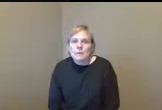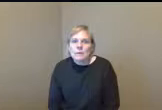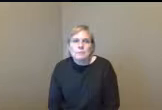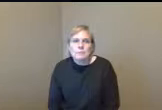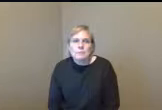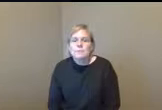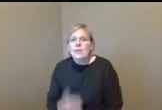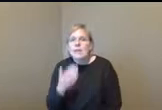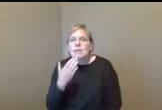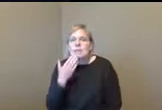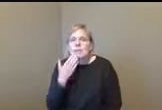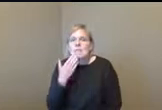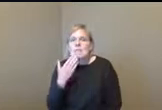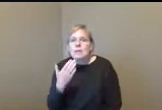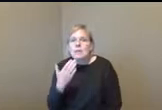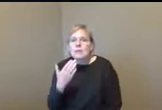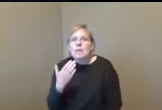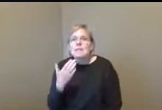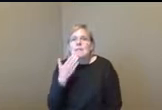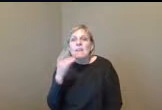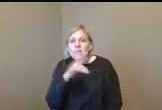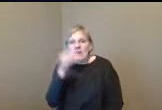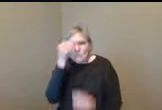Thank you for that information, Harvey.